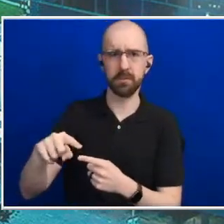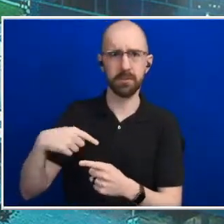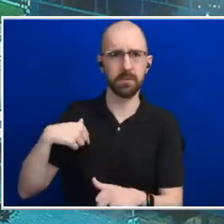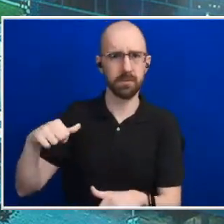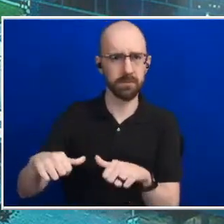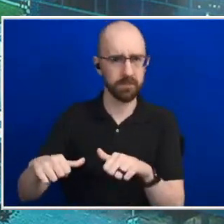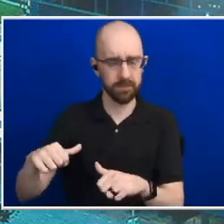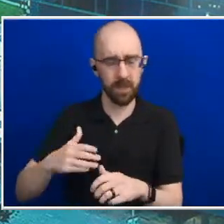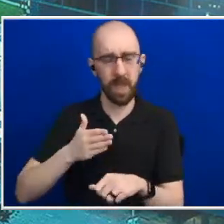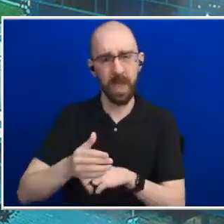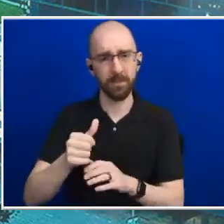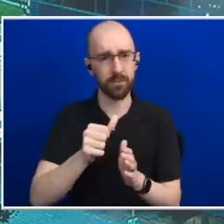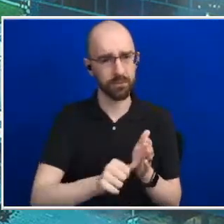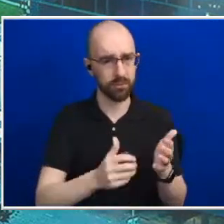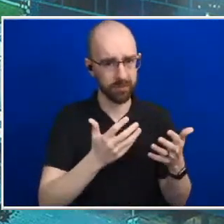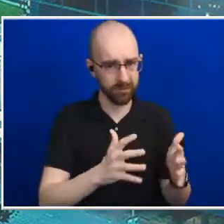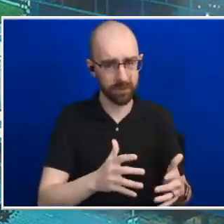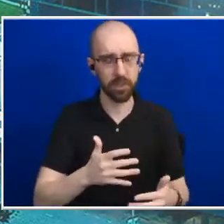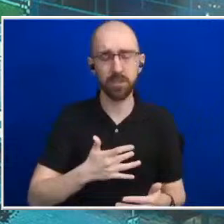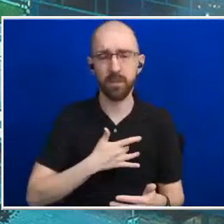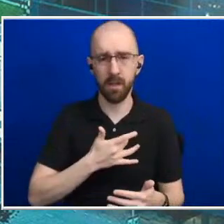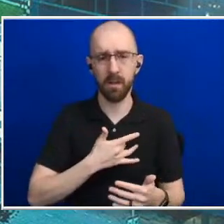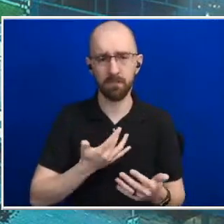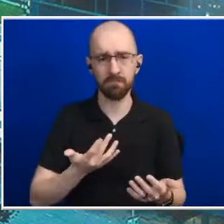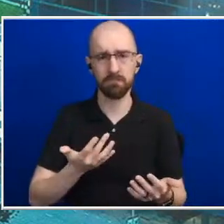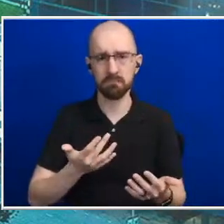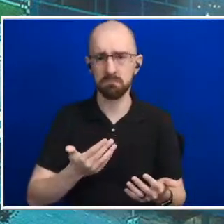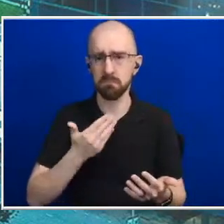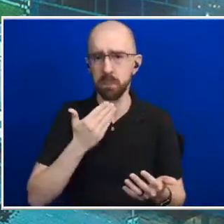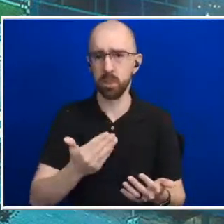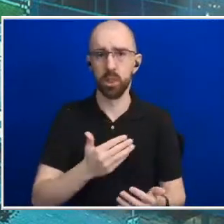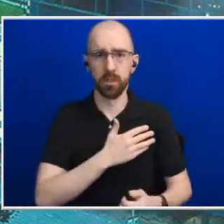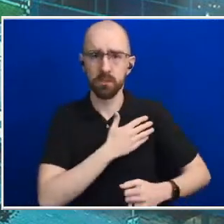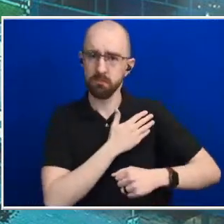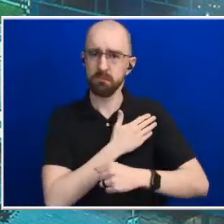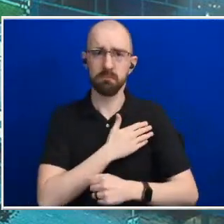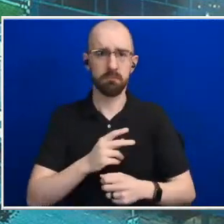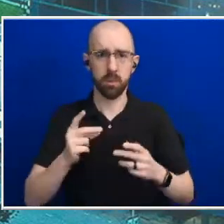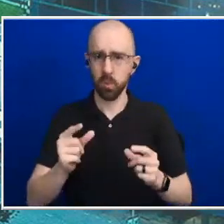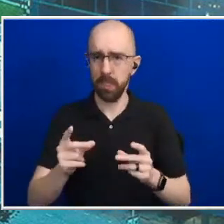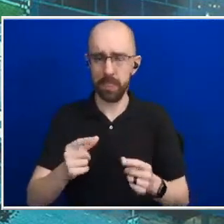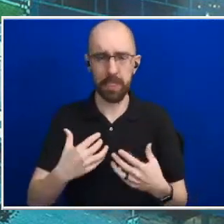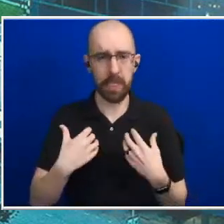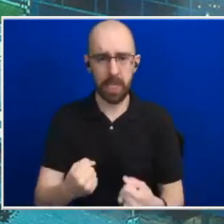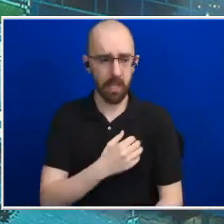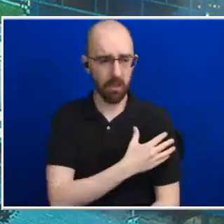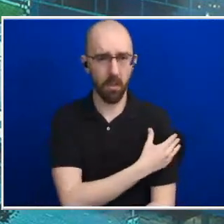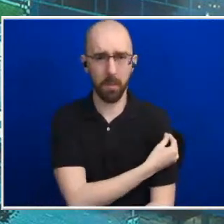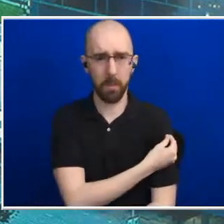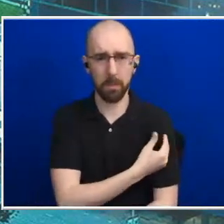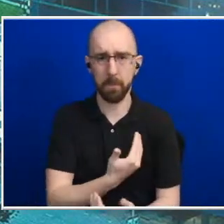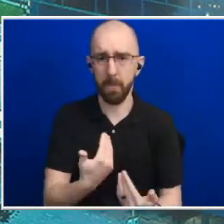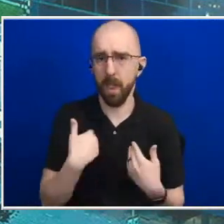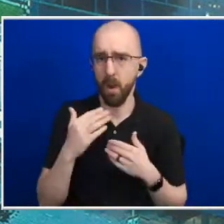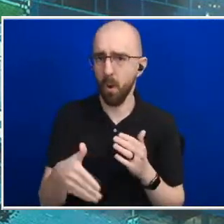surgery, after I felt how good it actually felt and how quickly it healed, and I had all functionality, like you were talking about in my arm, I was